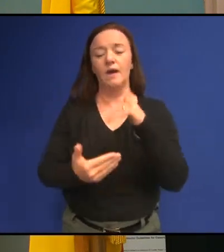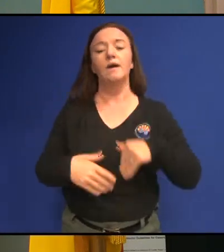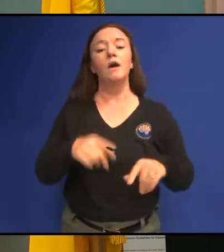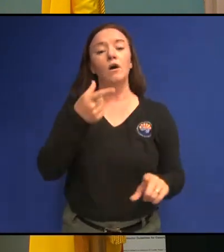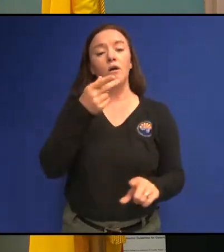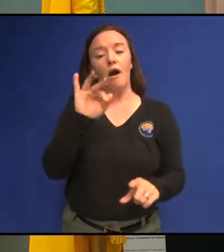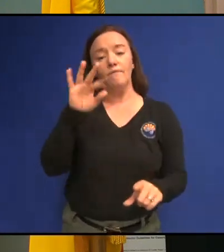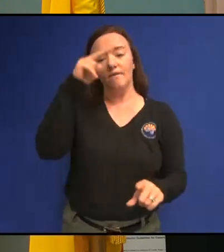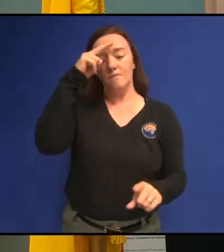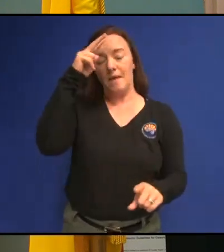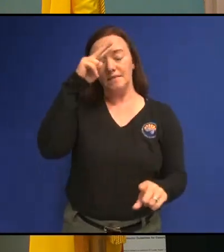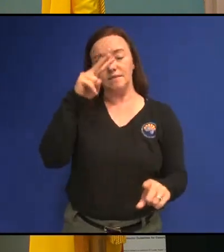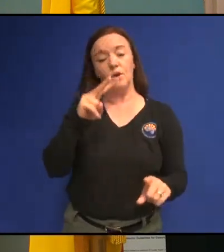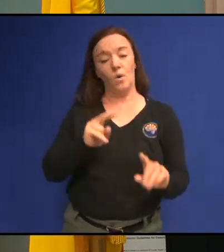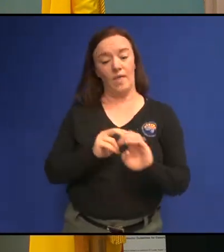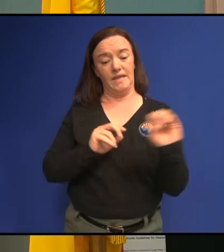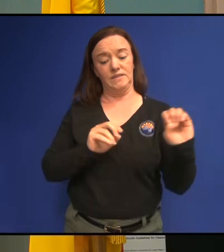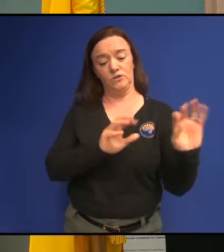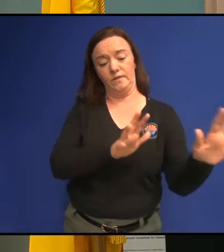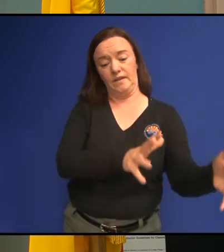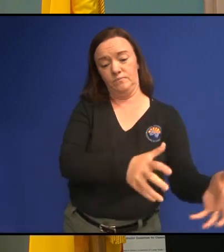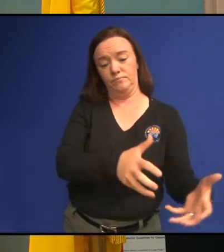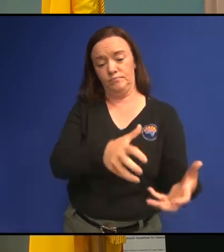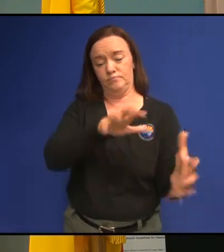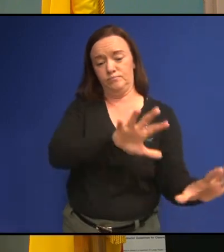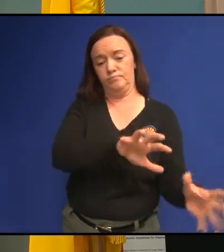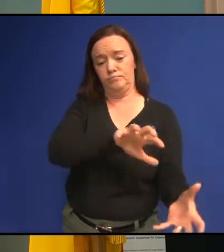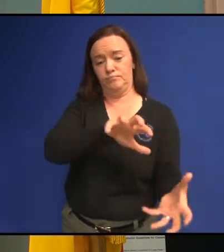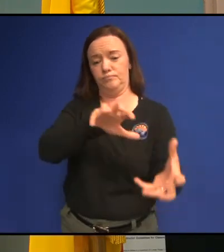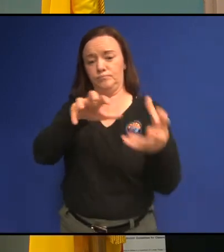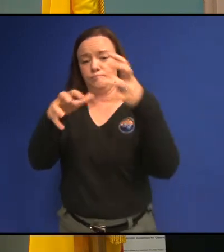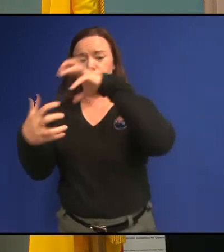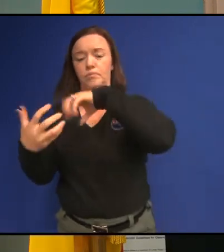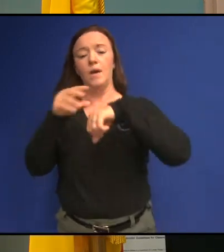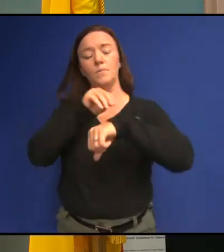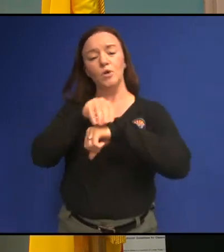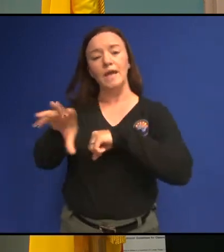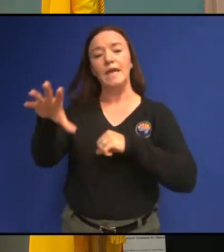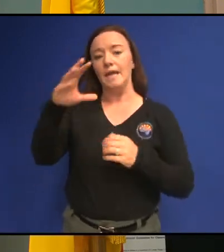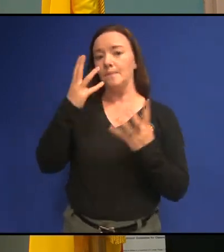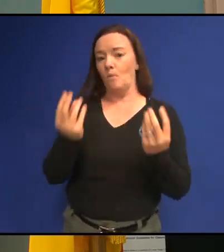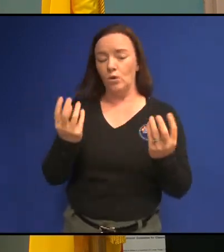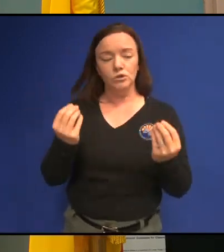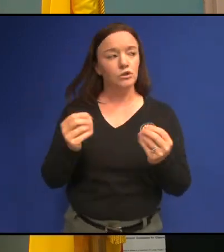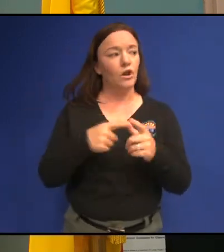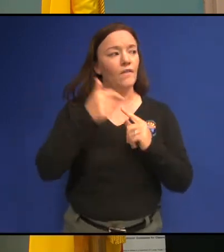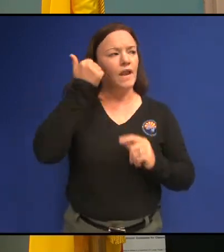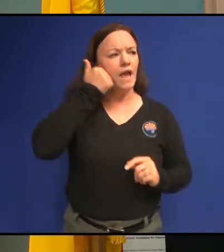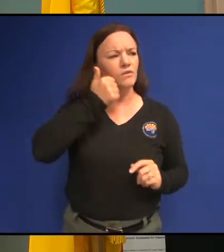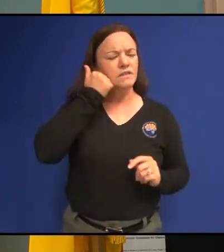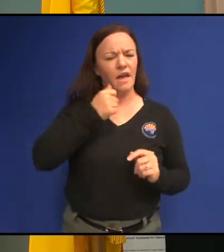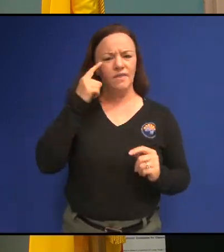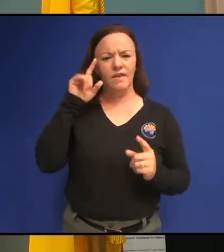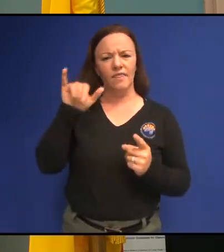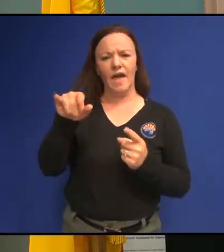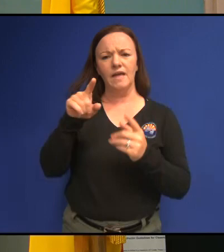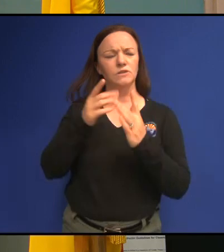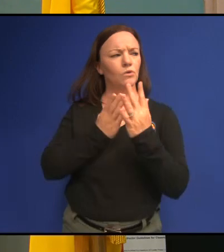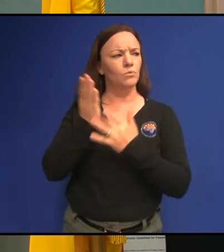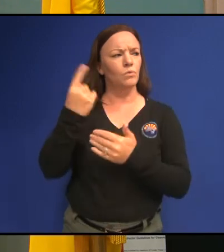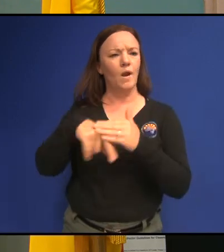that easterly wave moving in, bringing the moisture. And then, you know, every day, this is through, I believe, Wednesday next week,